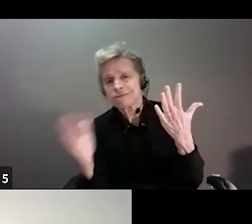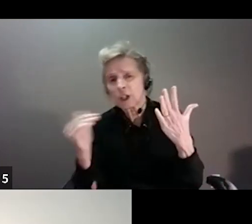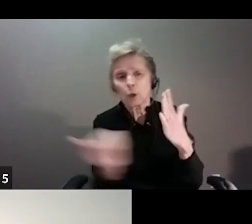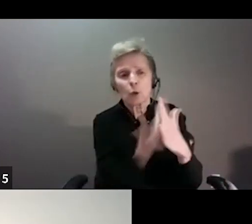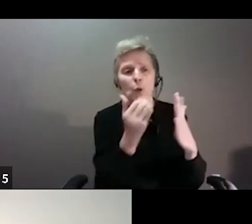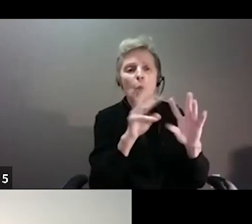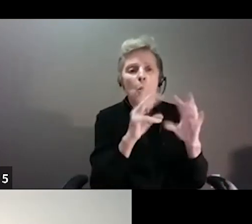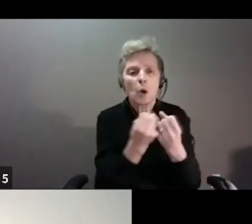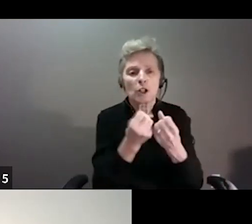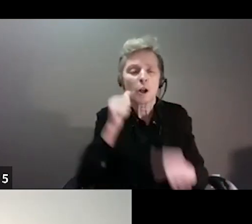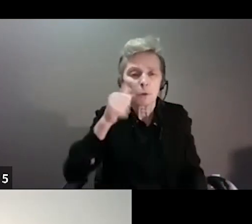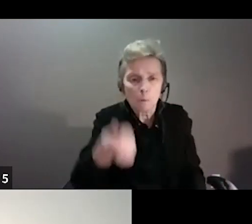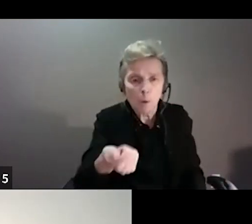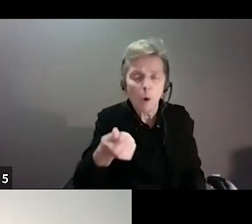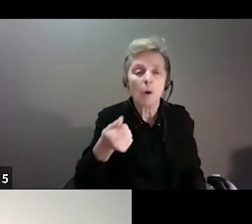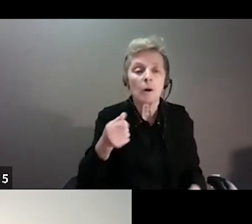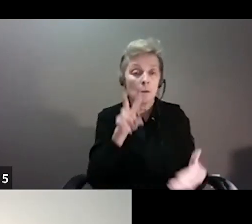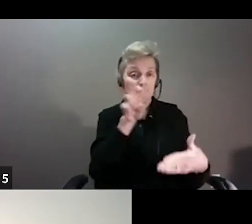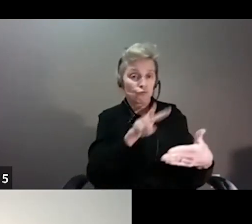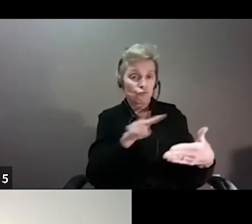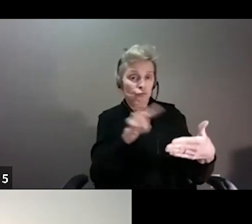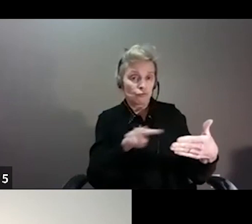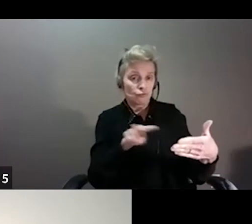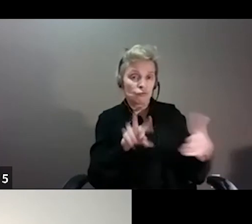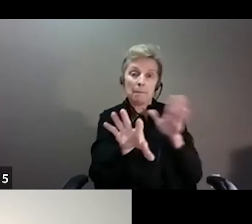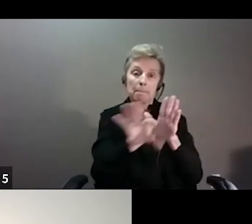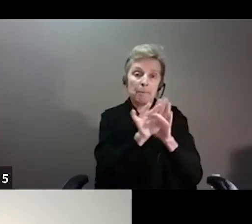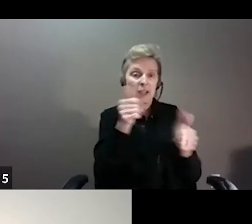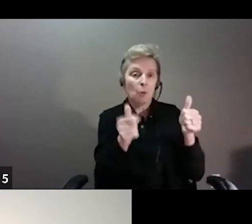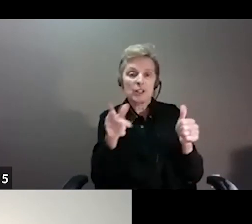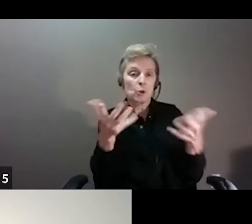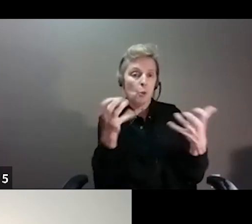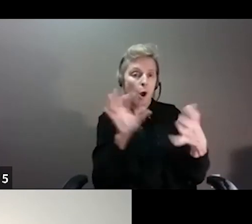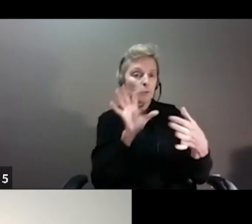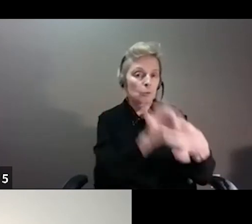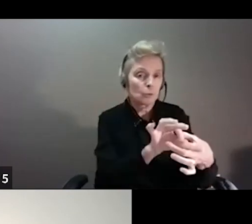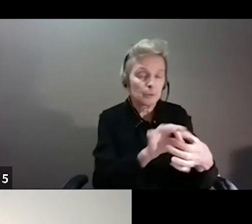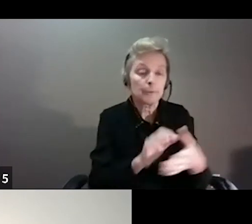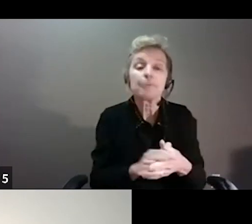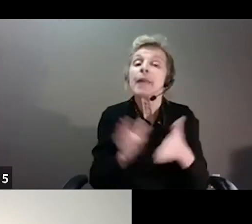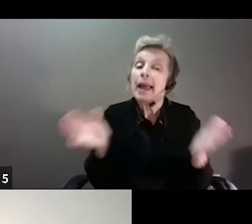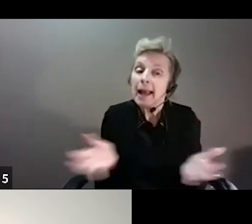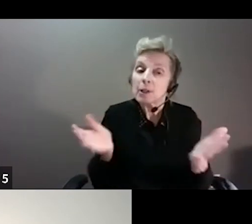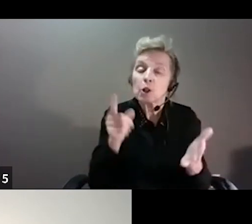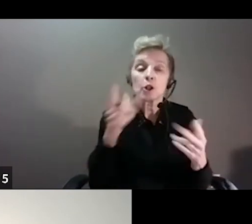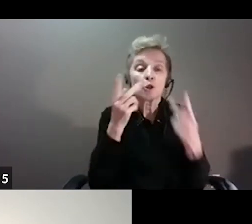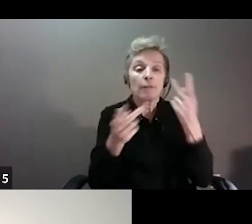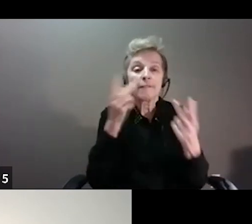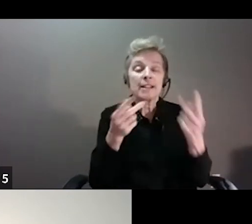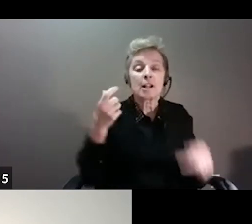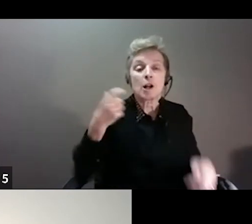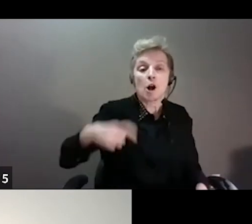And so definitely take a look at the website to decide which ones you'll attend. We also want to encourage participants to visit the conference hall, where they can watch the